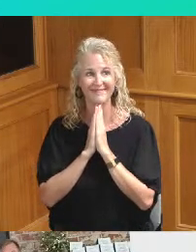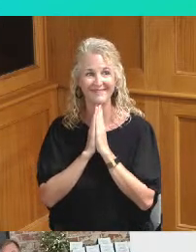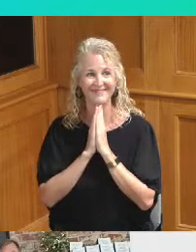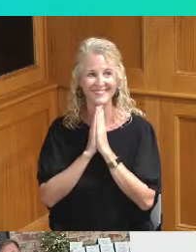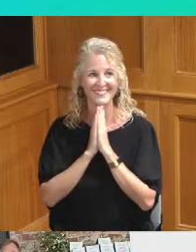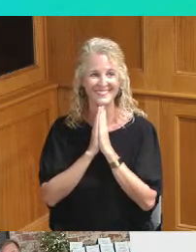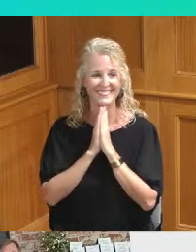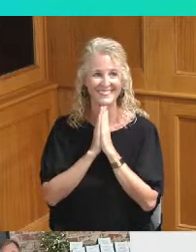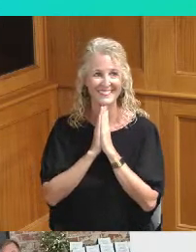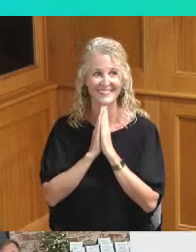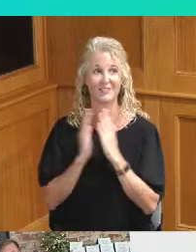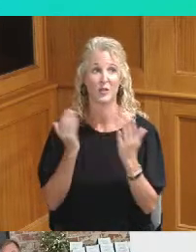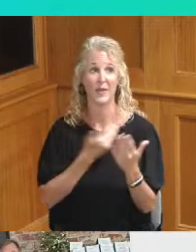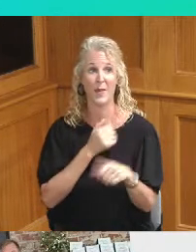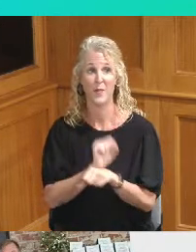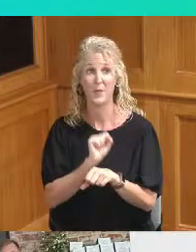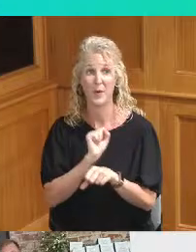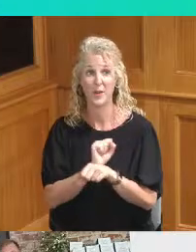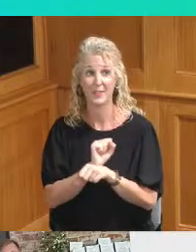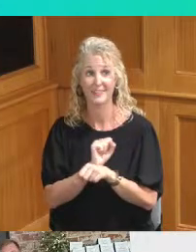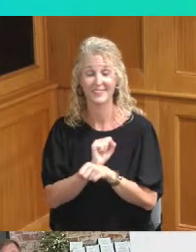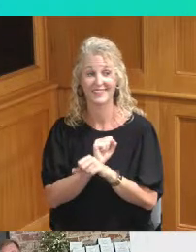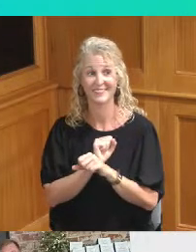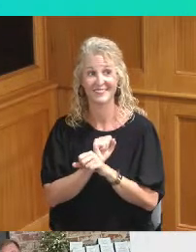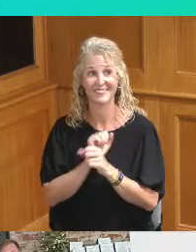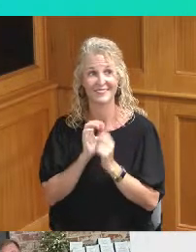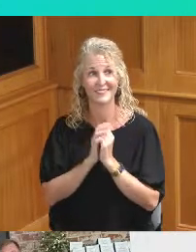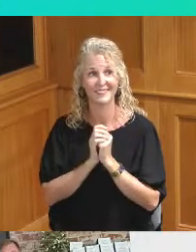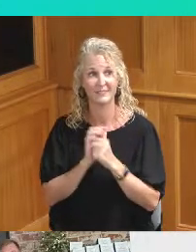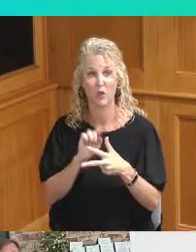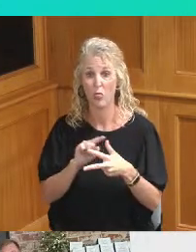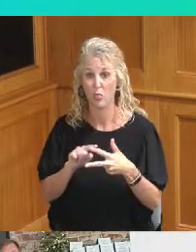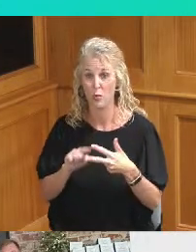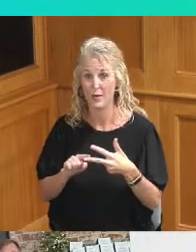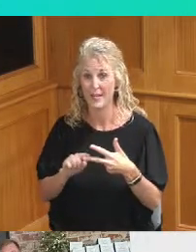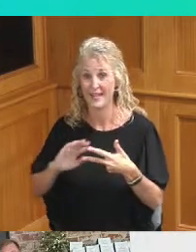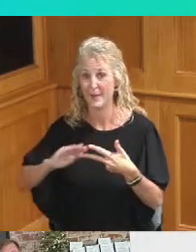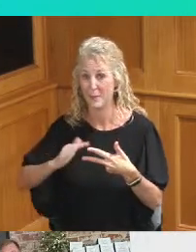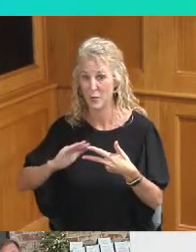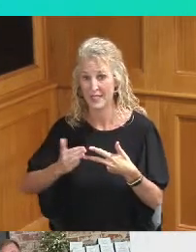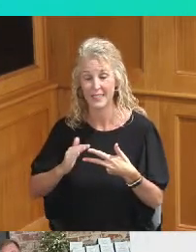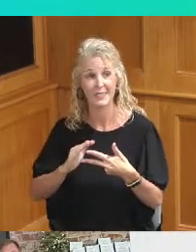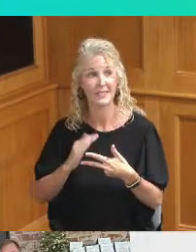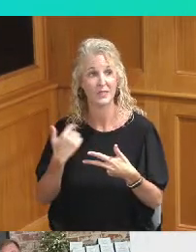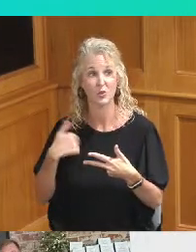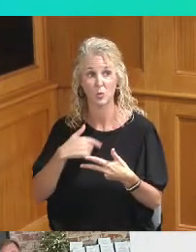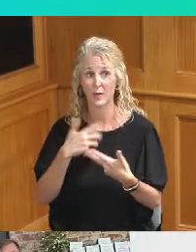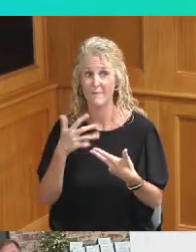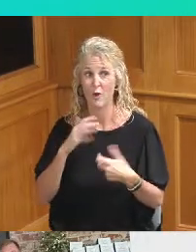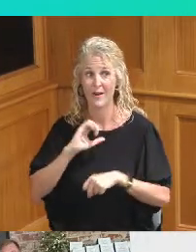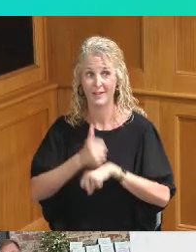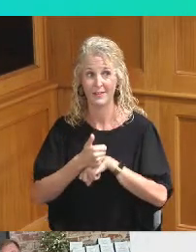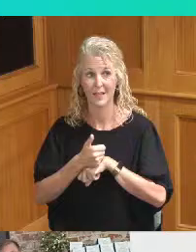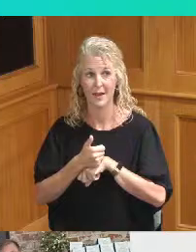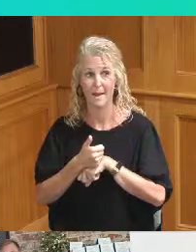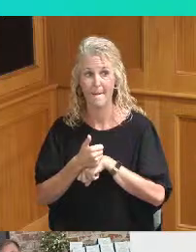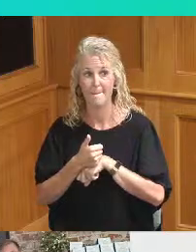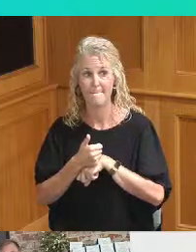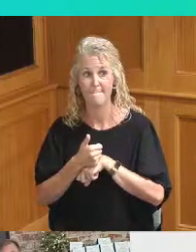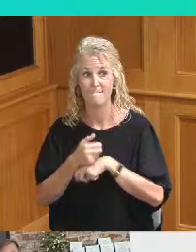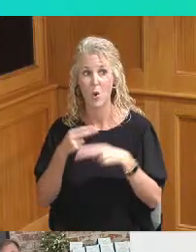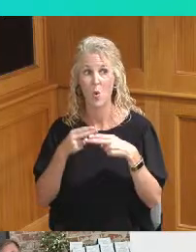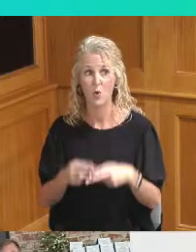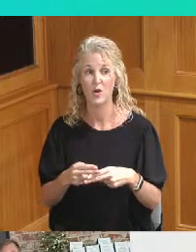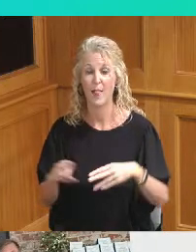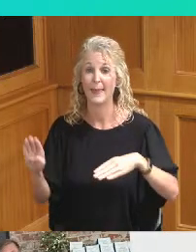So in addition to our work in the three communities, we've organized what we're calling